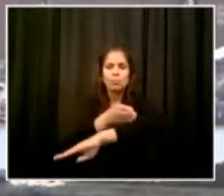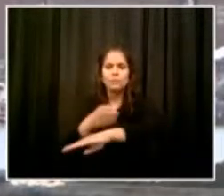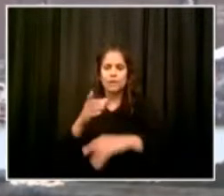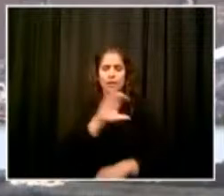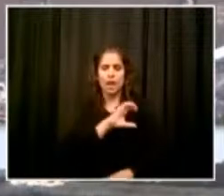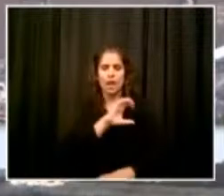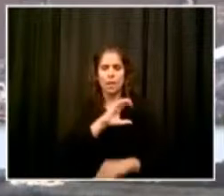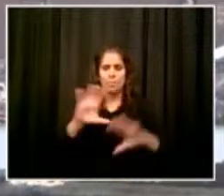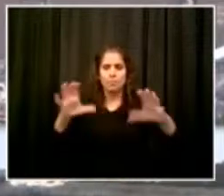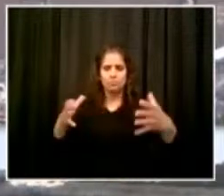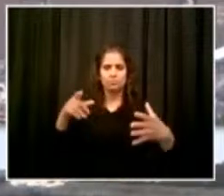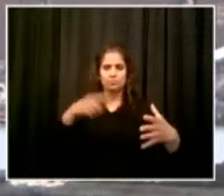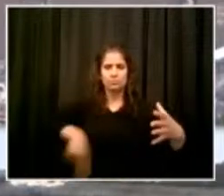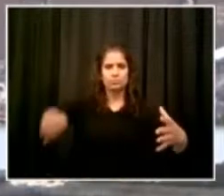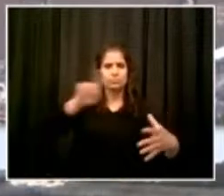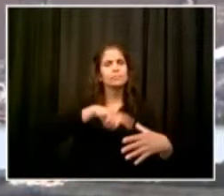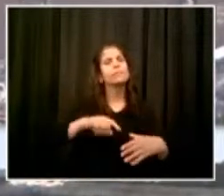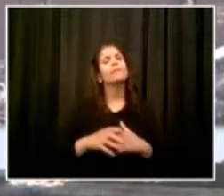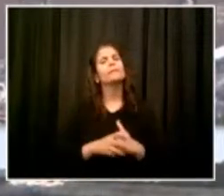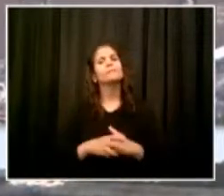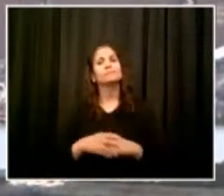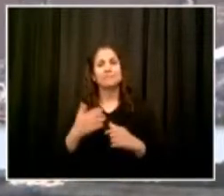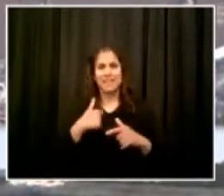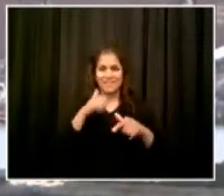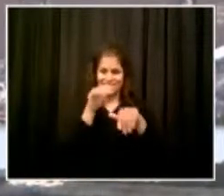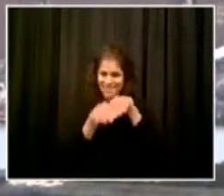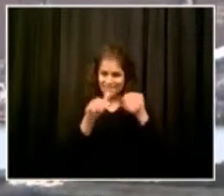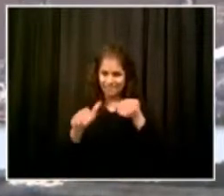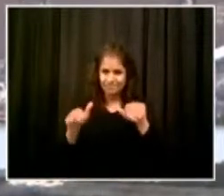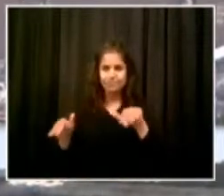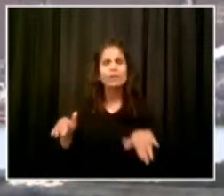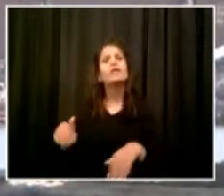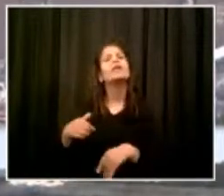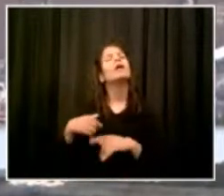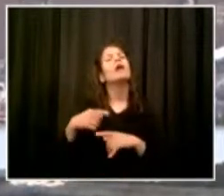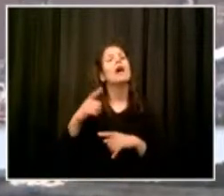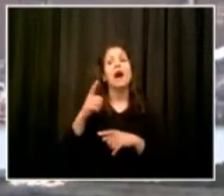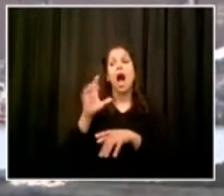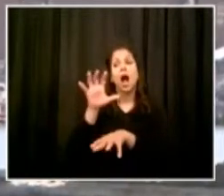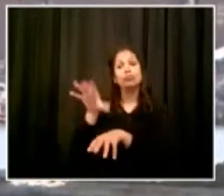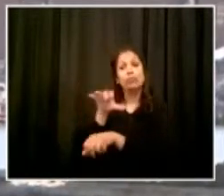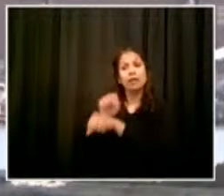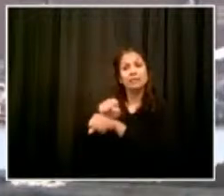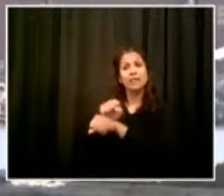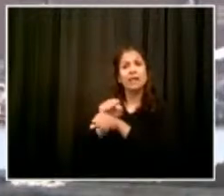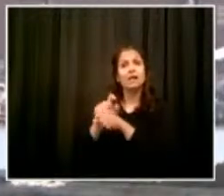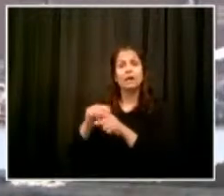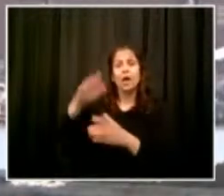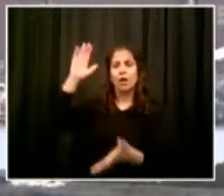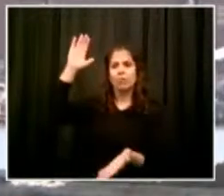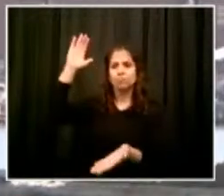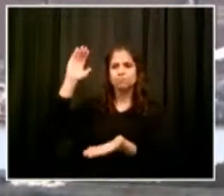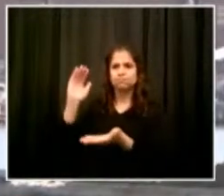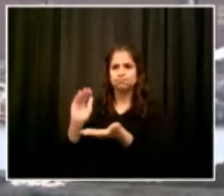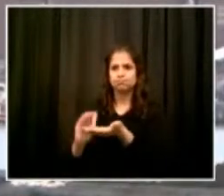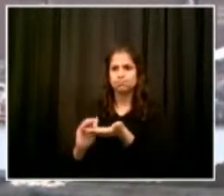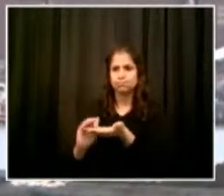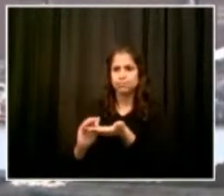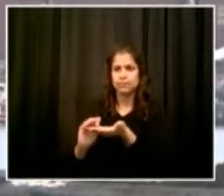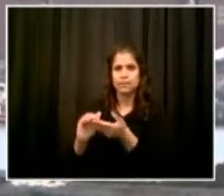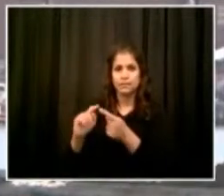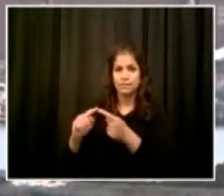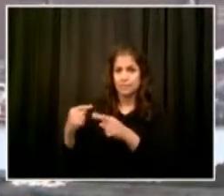that we had 180,000 fewer arrests last year compared to the last year of Bloomberg, and we got safer. I don't want people to forget those